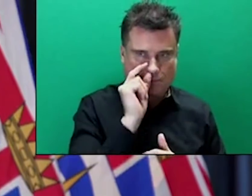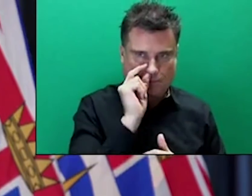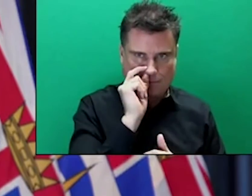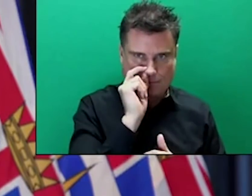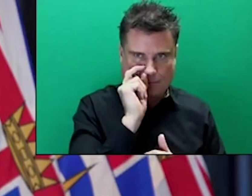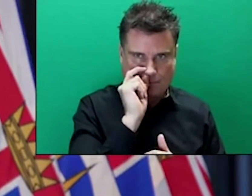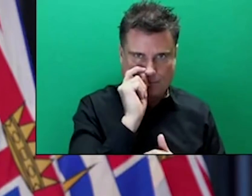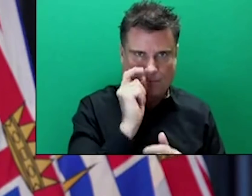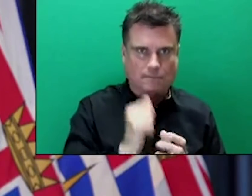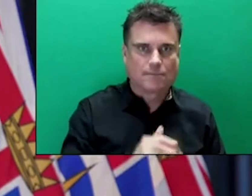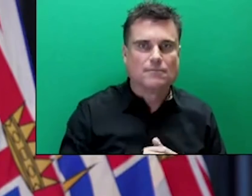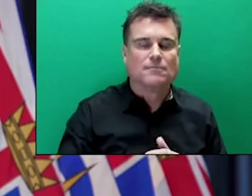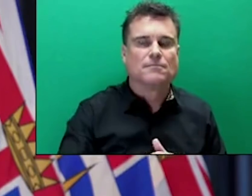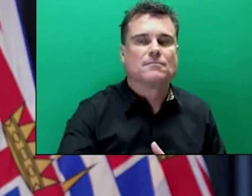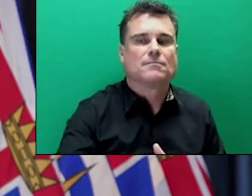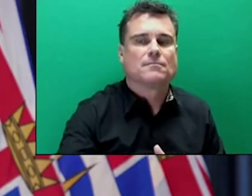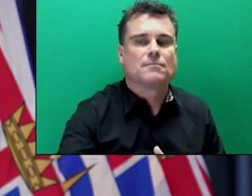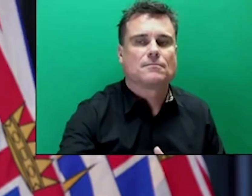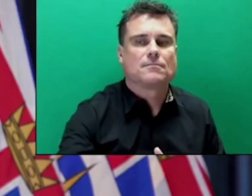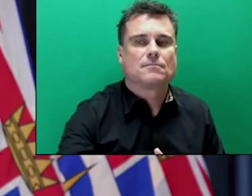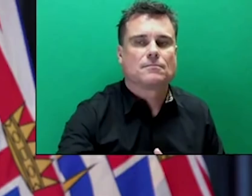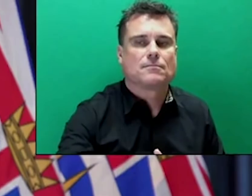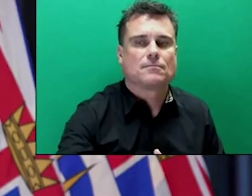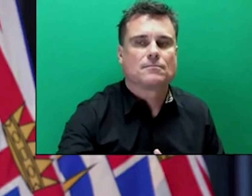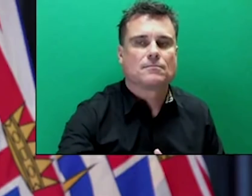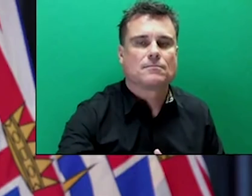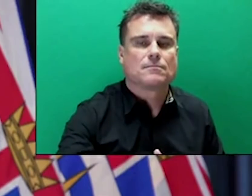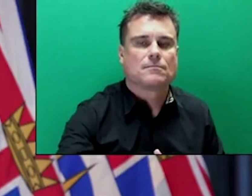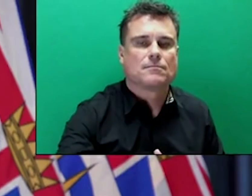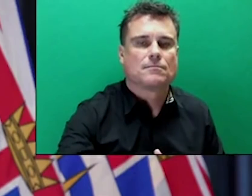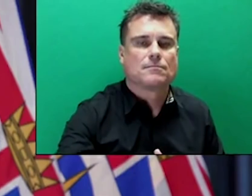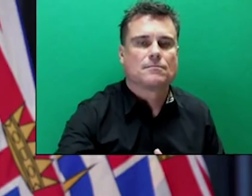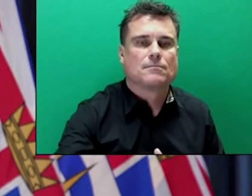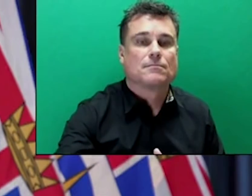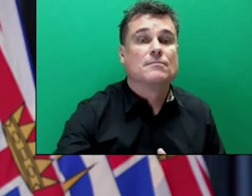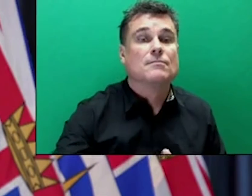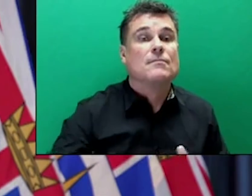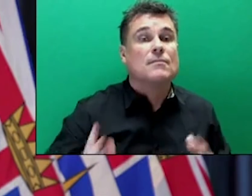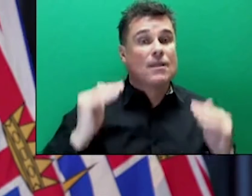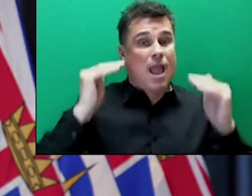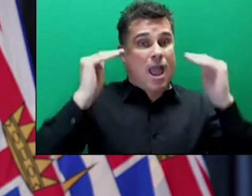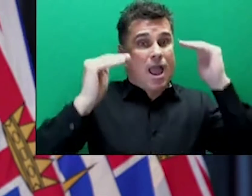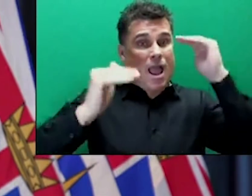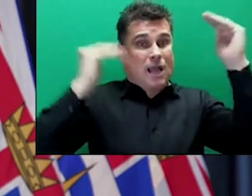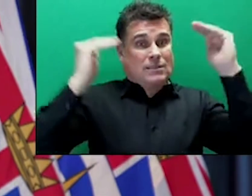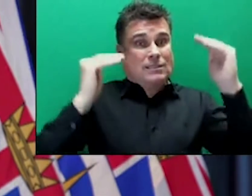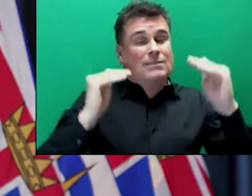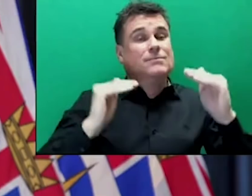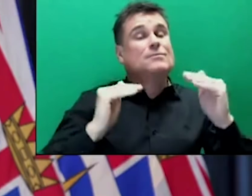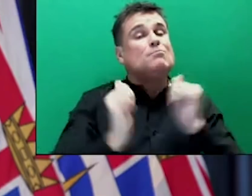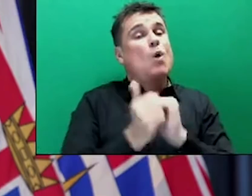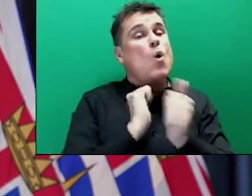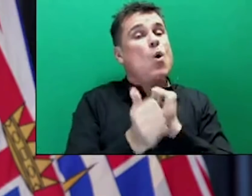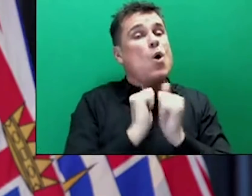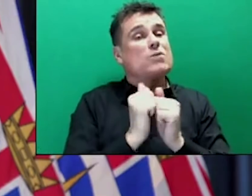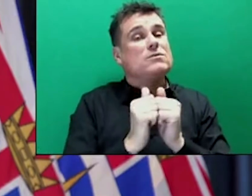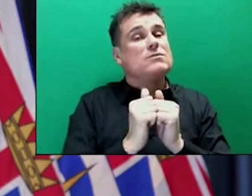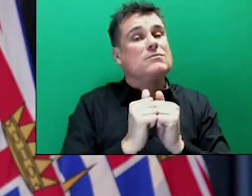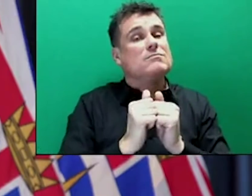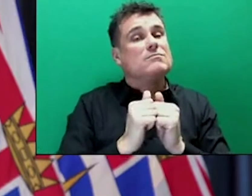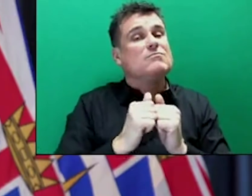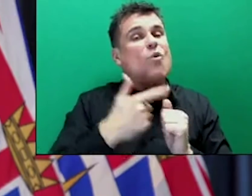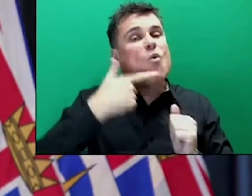and that is the restrictions on adult team sports, indoor and outdoor, and the group fitness